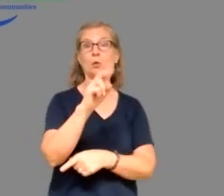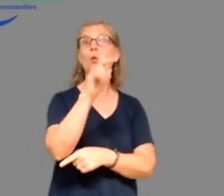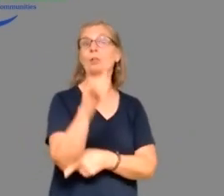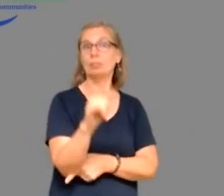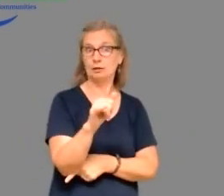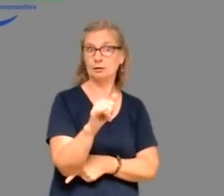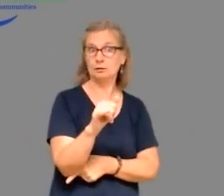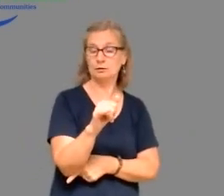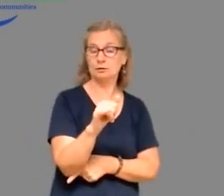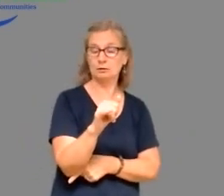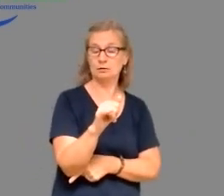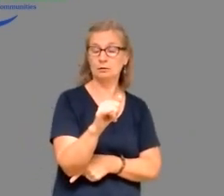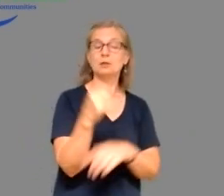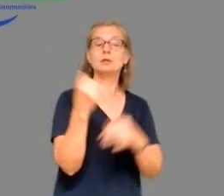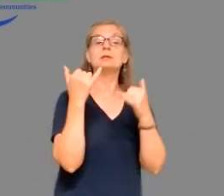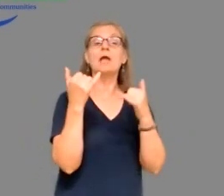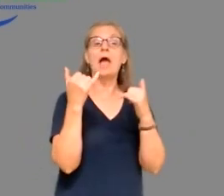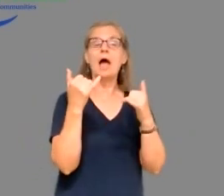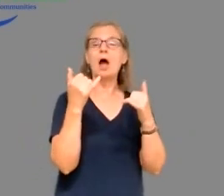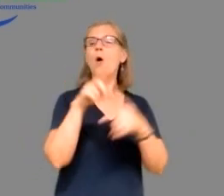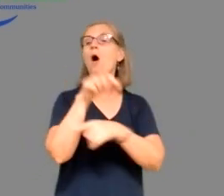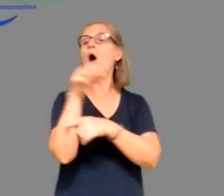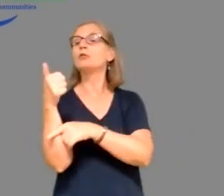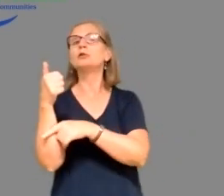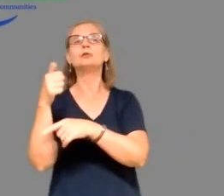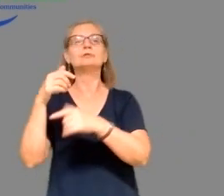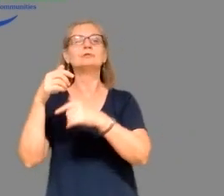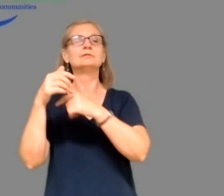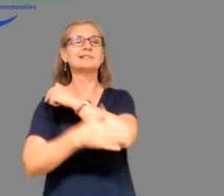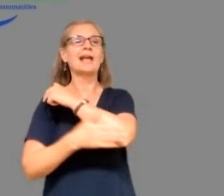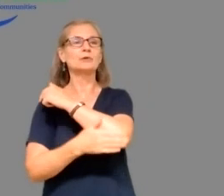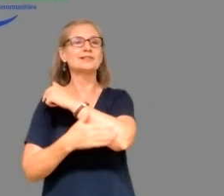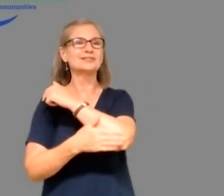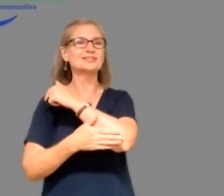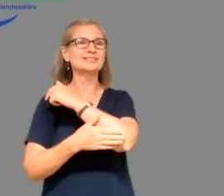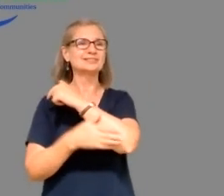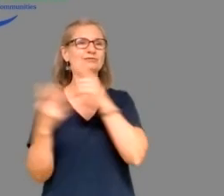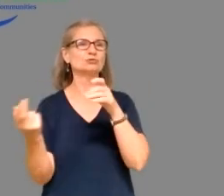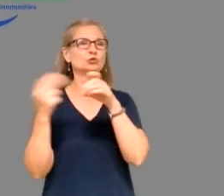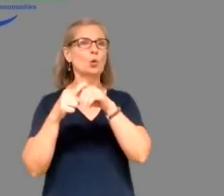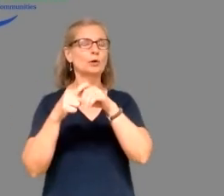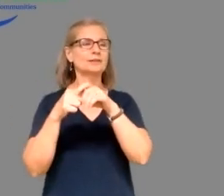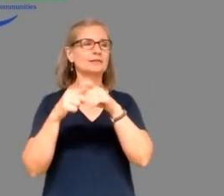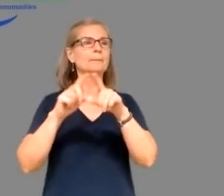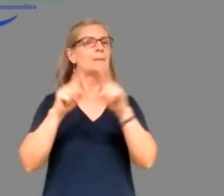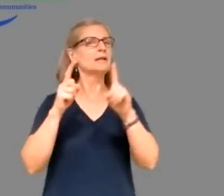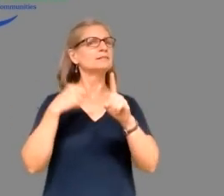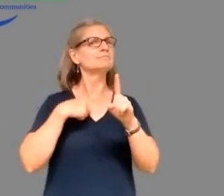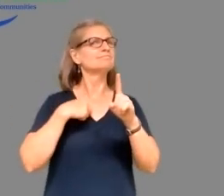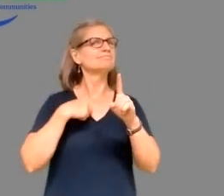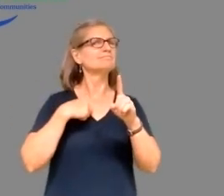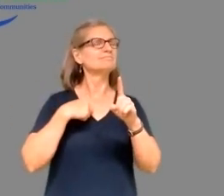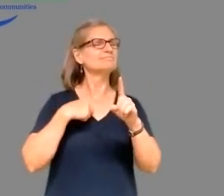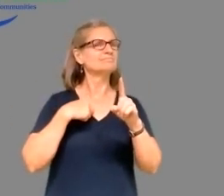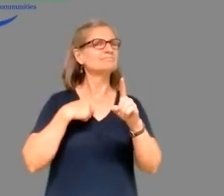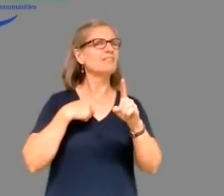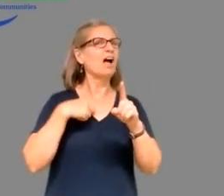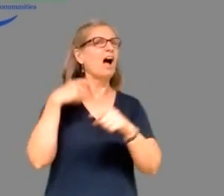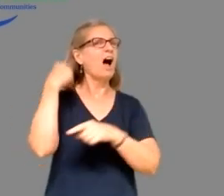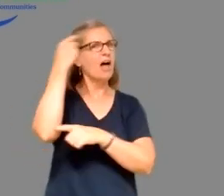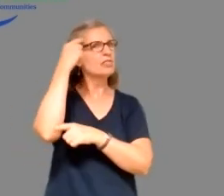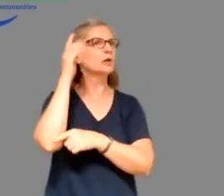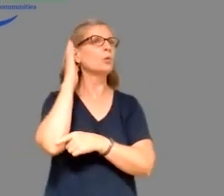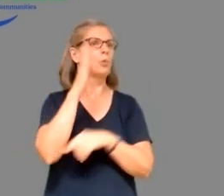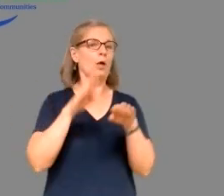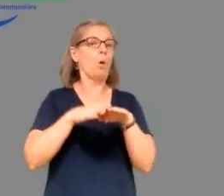campers, and then it was neighboring county campers. And I want to say that they're looking at it opening up even further as this process